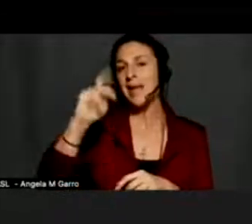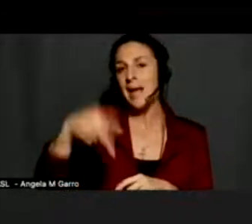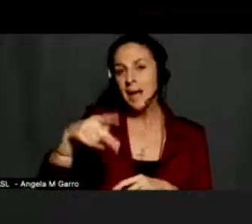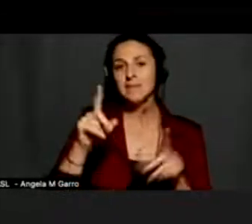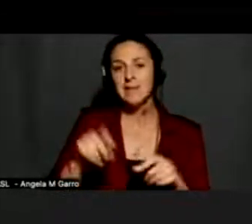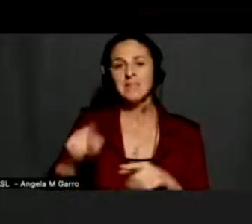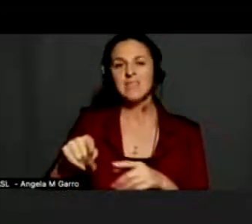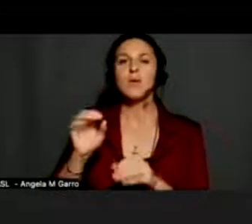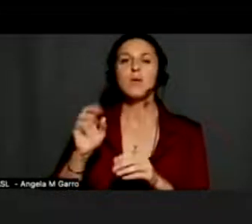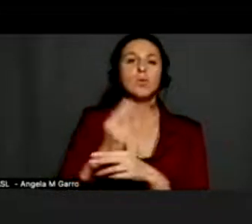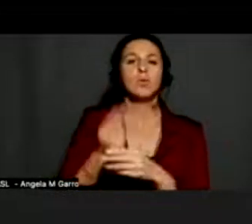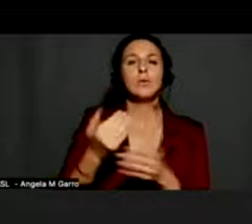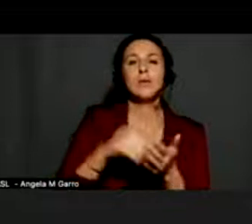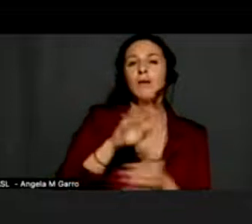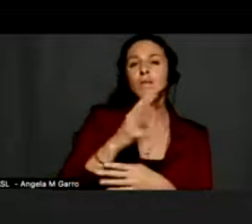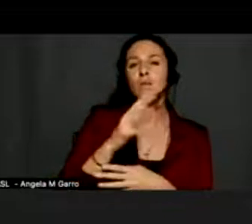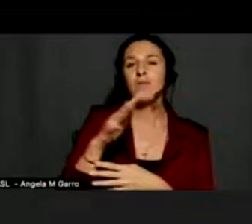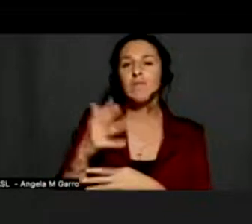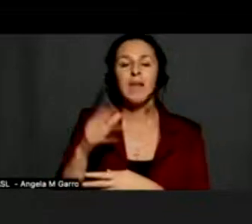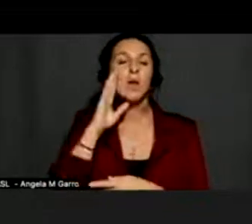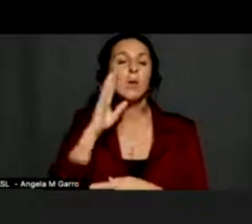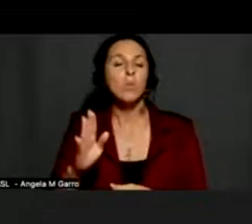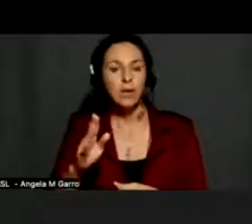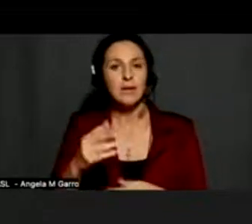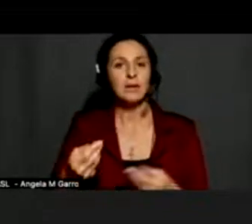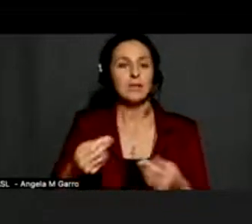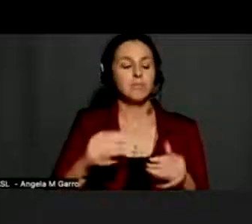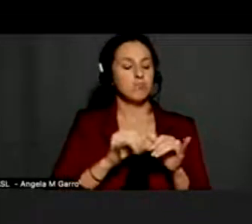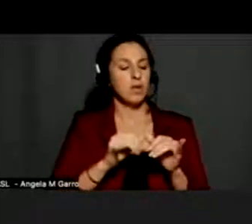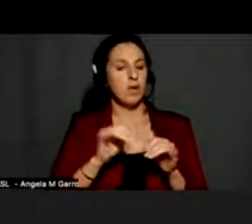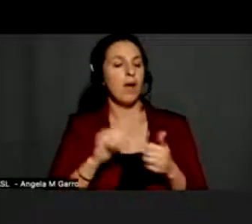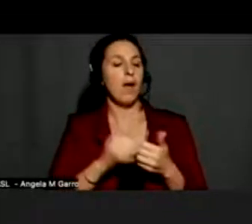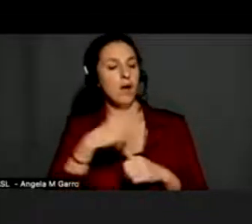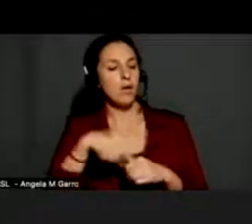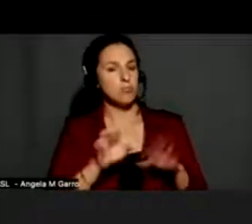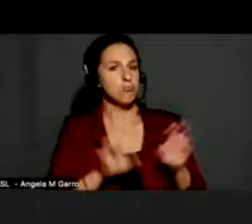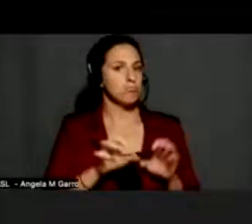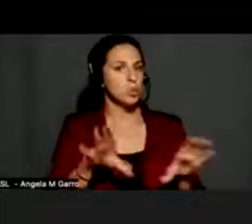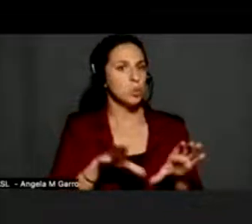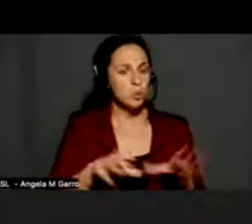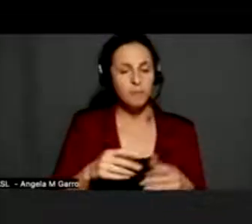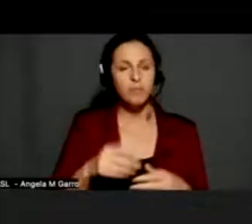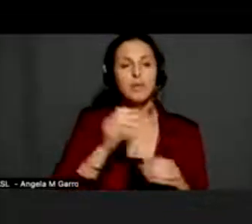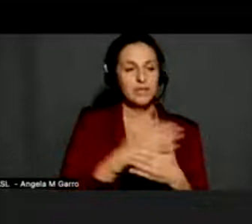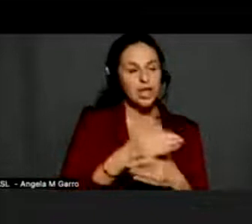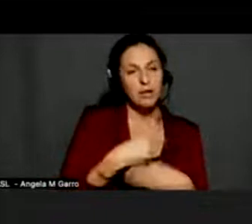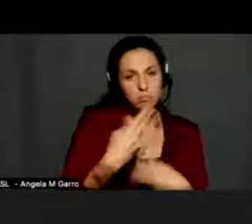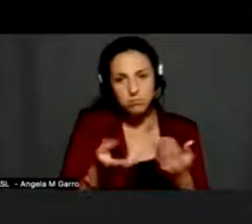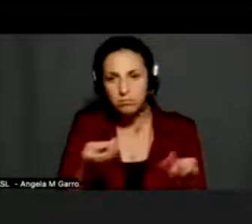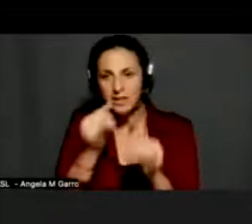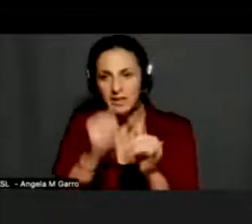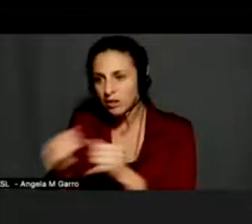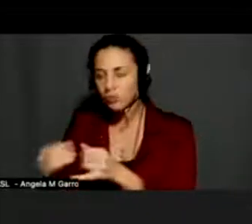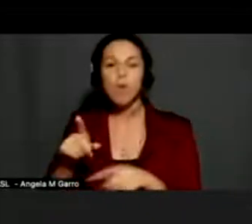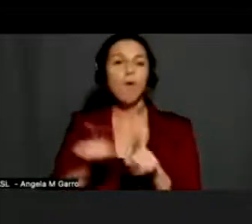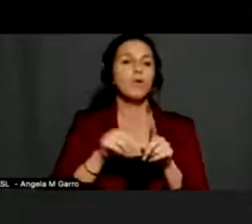and that'll give us a measure of how students are doing so that we can share with them individually, but we can also use that to gauge how our program is